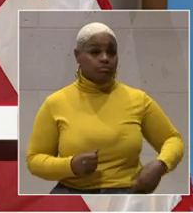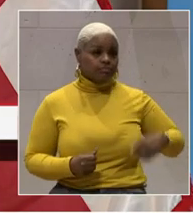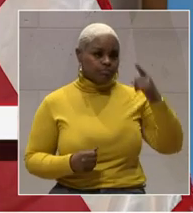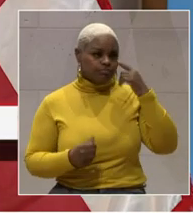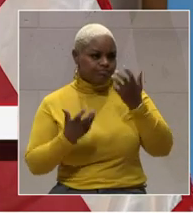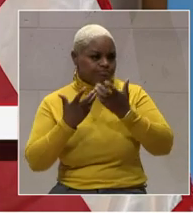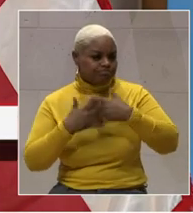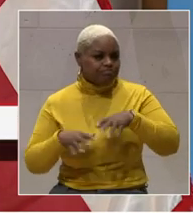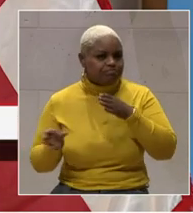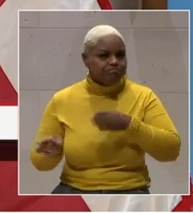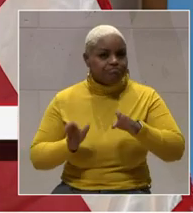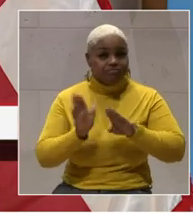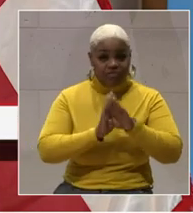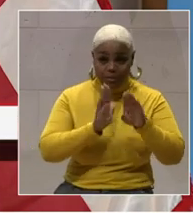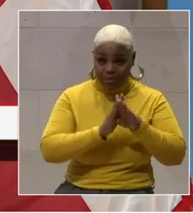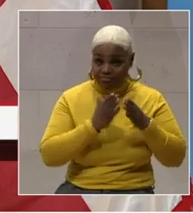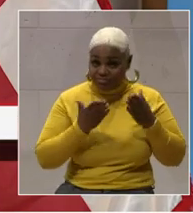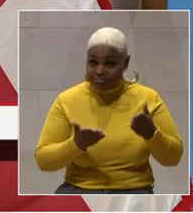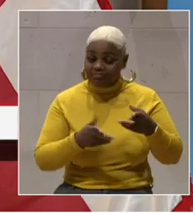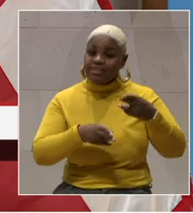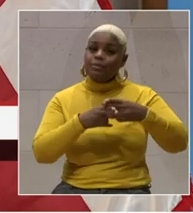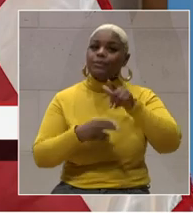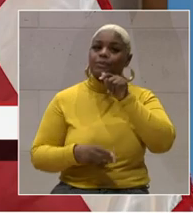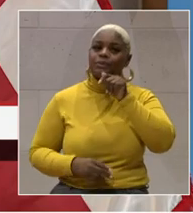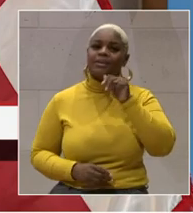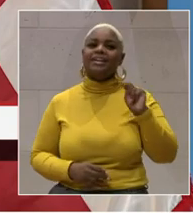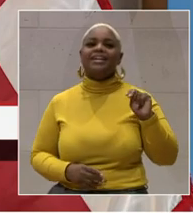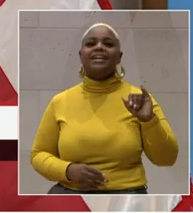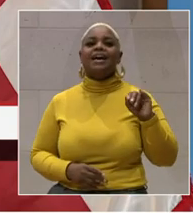for Washington, D.C.